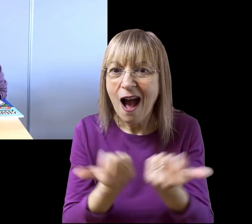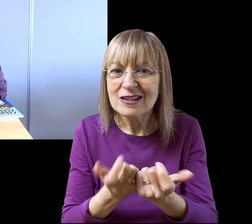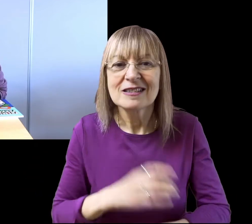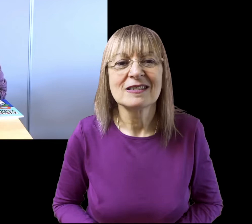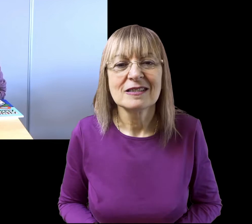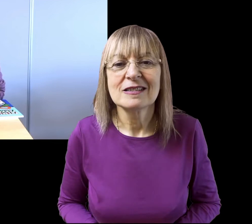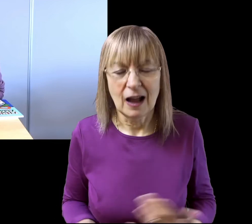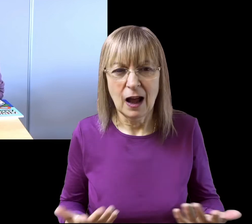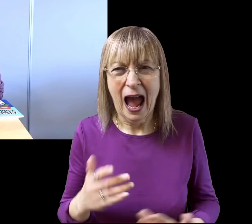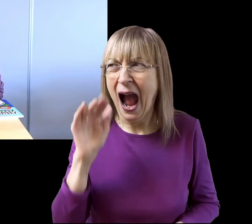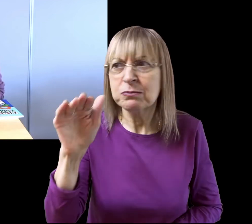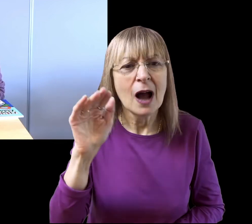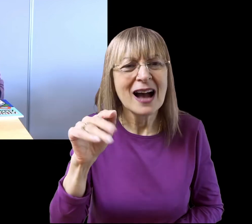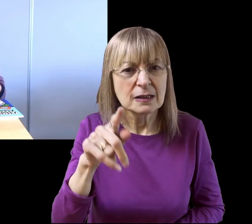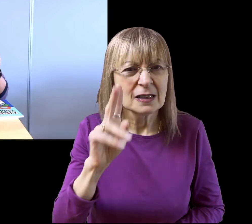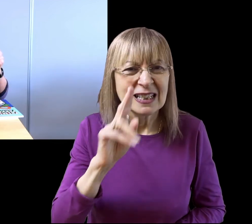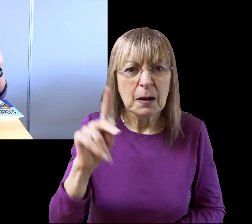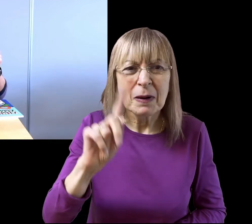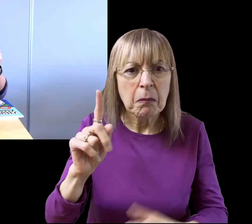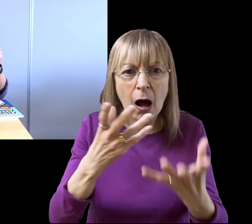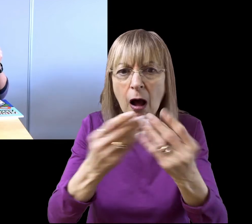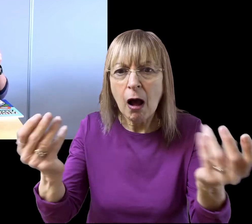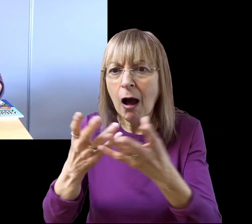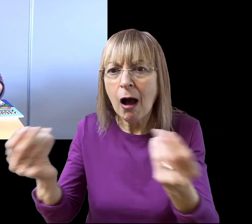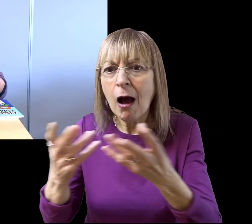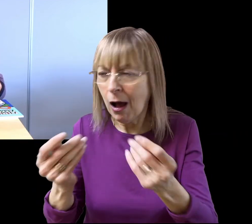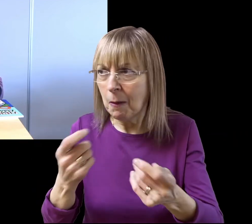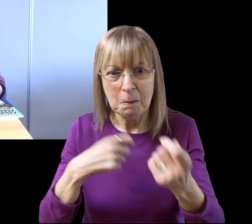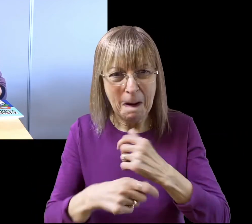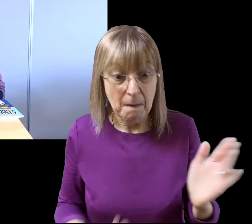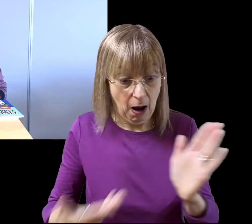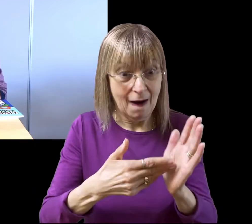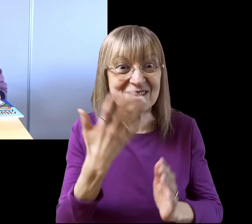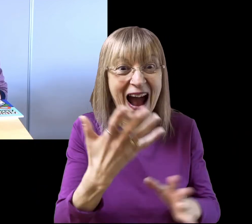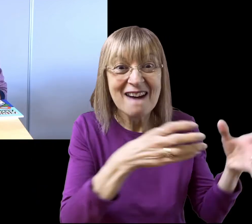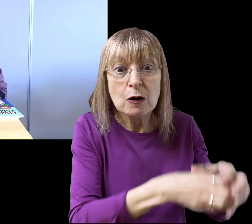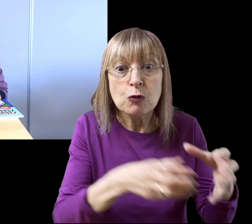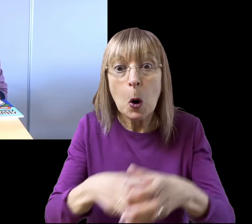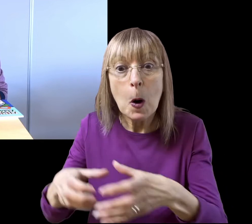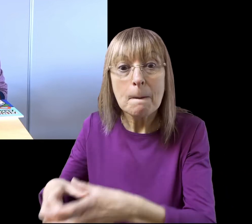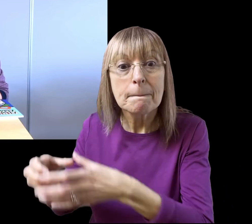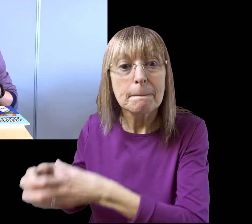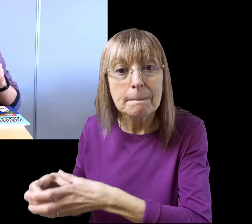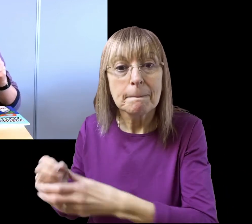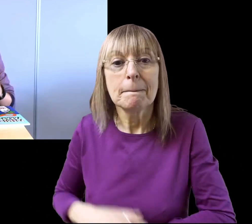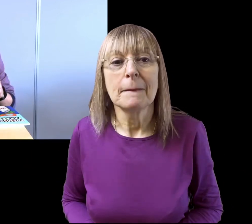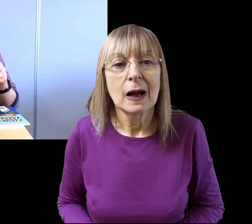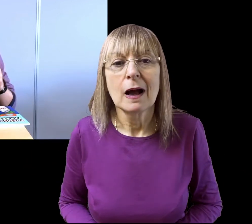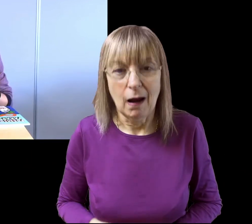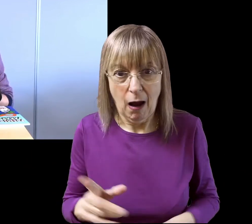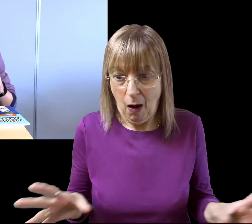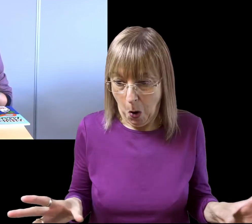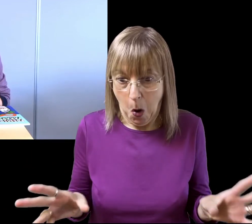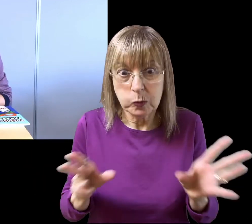out of people in the playground now. And though those 4 lots of 3 lots of 2 got into 5s, so 5